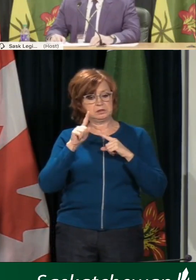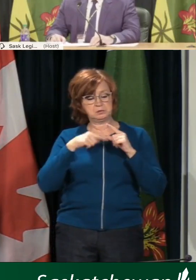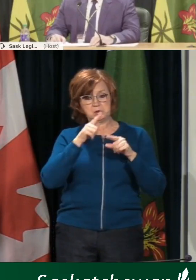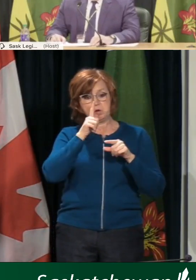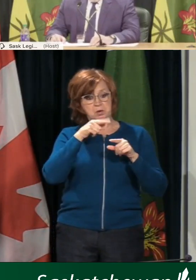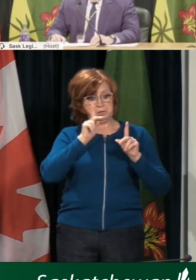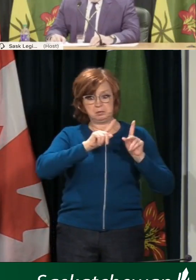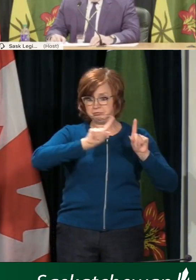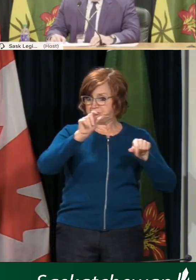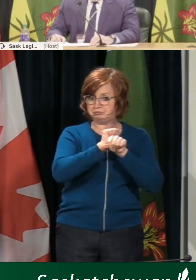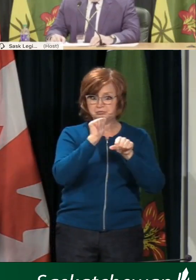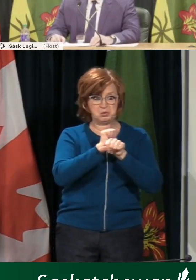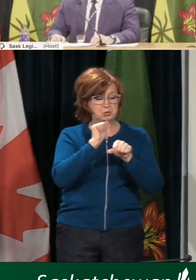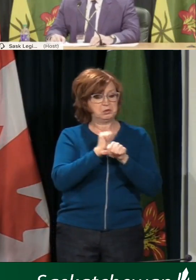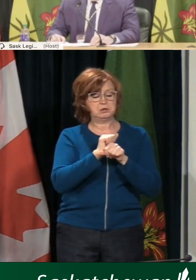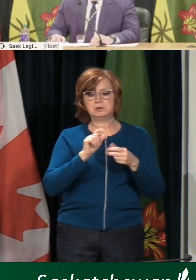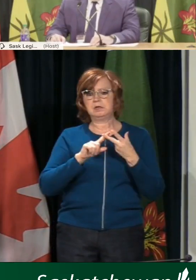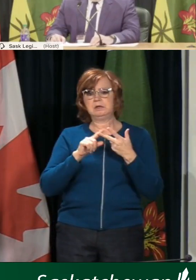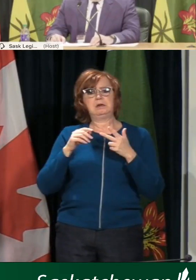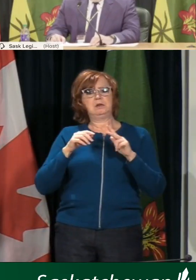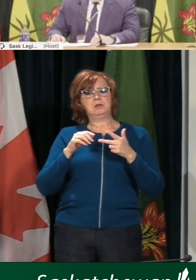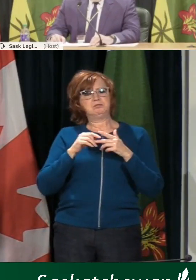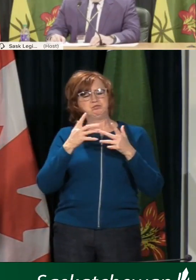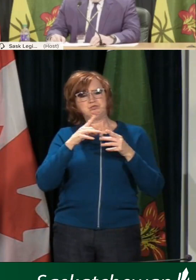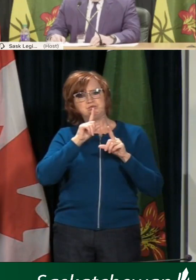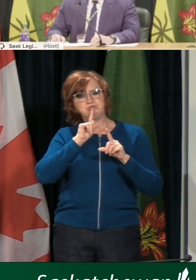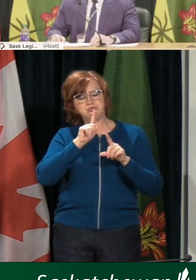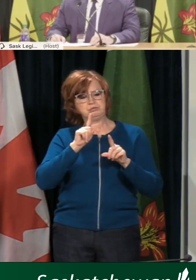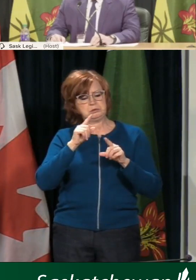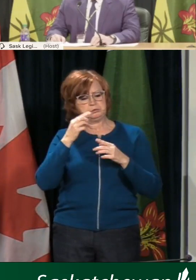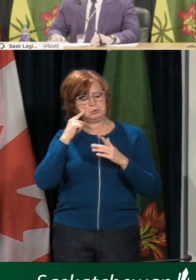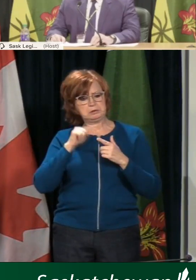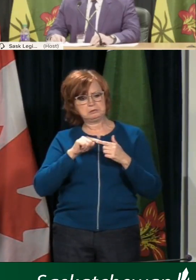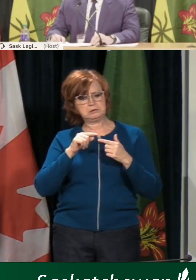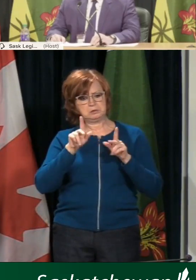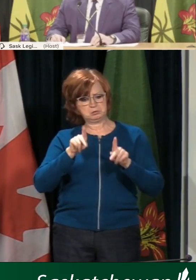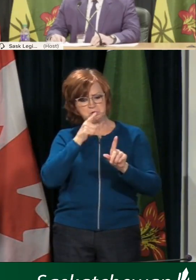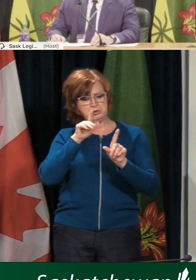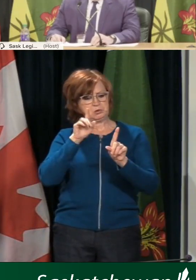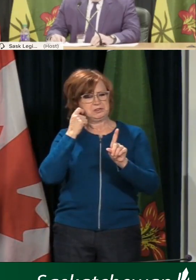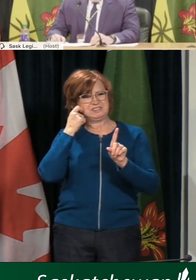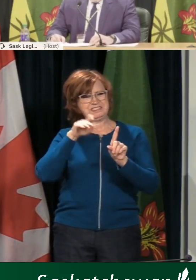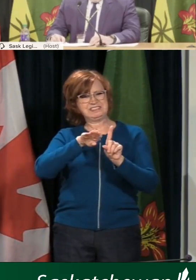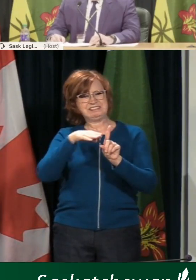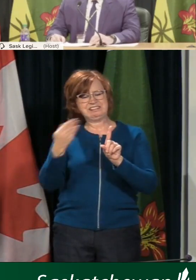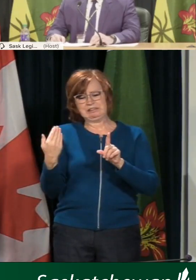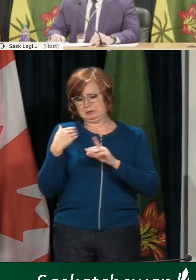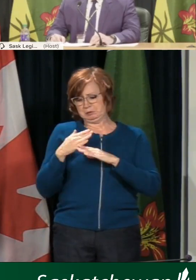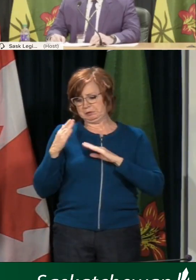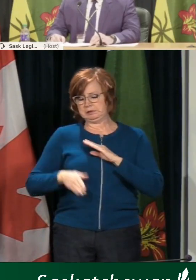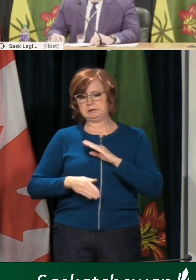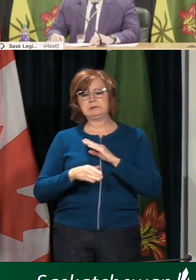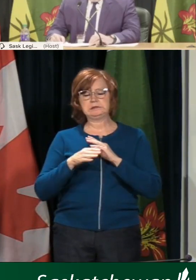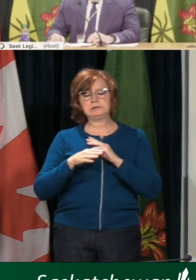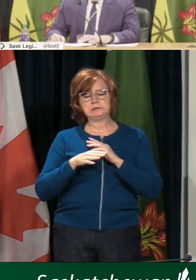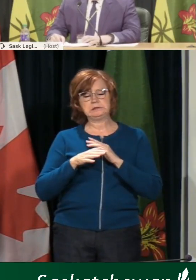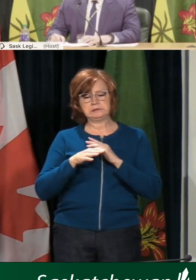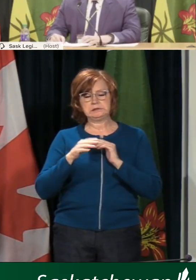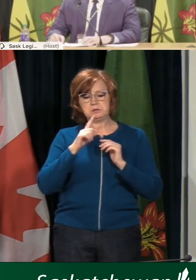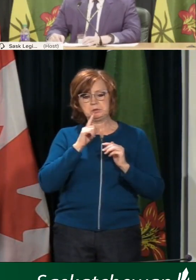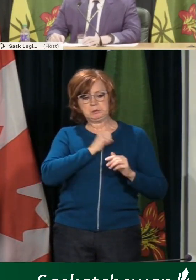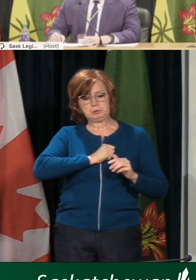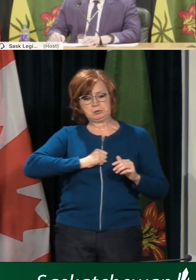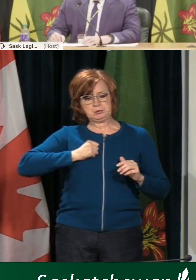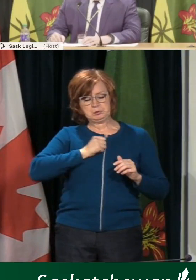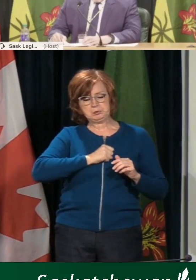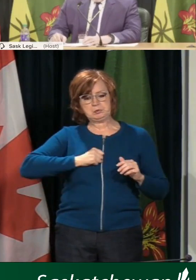care resident who passed away this weekend due to complications of COVID-19. Our sincerest condolences go out to the family and loved ones